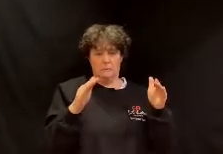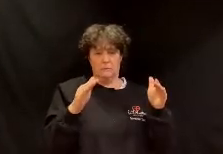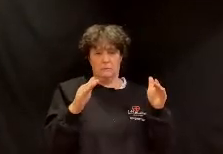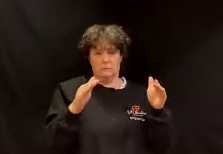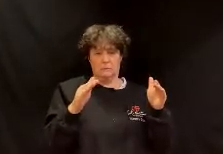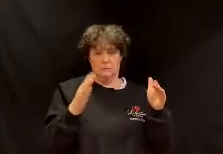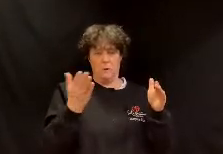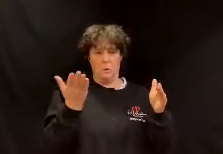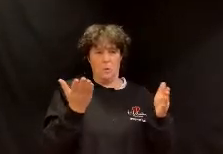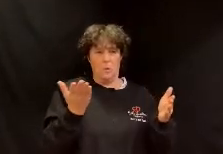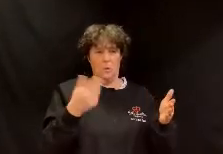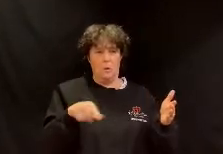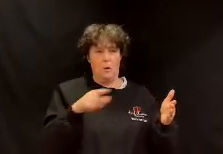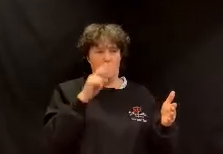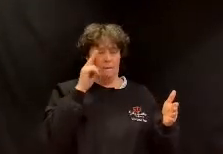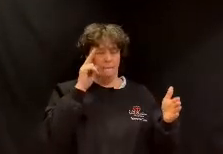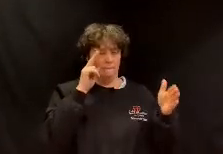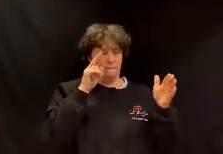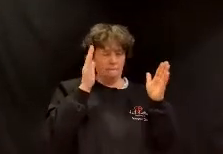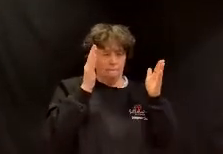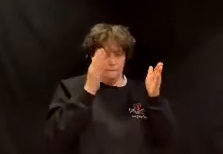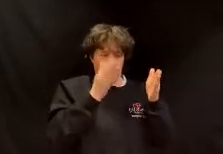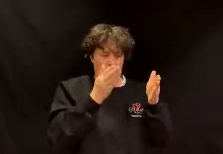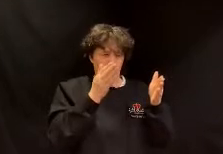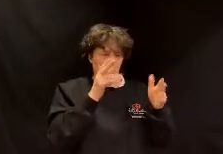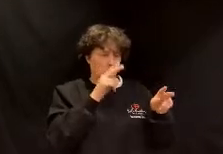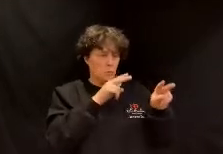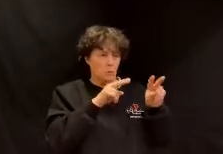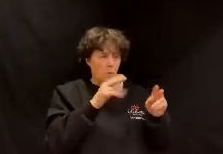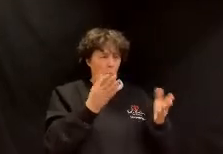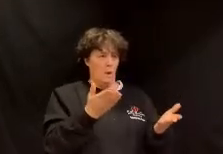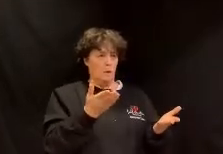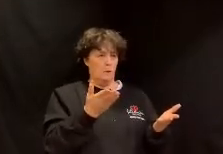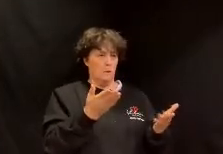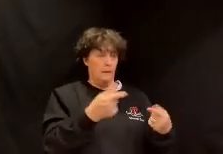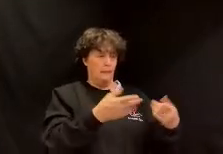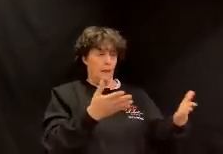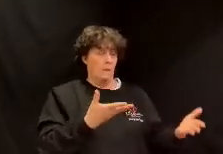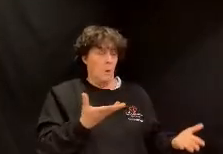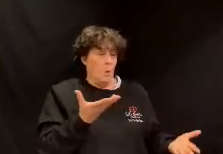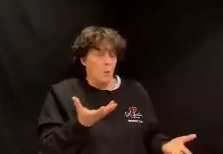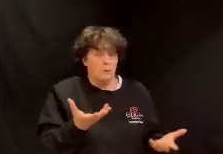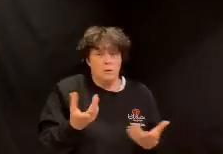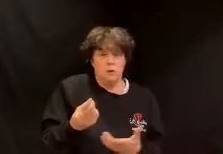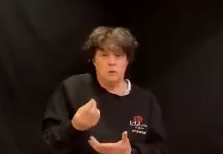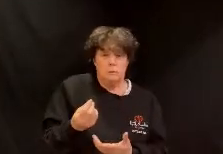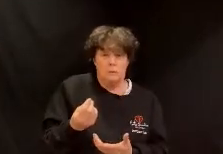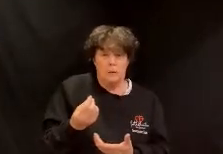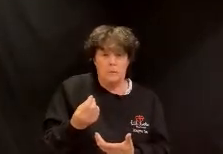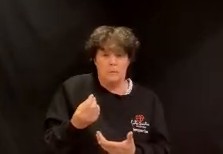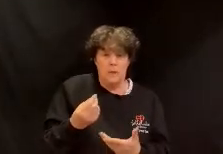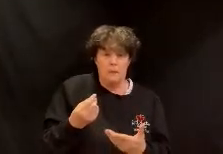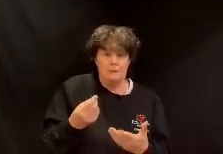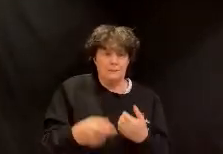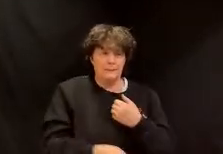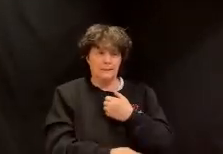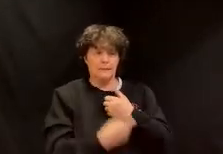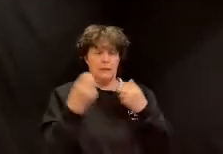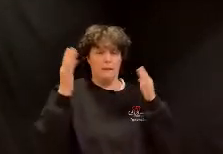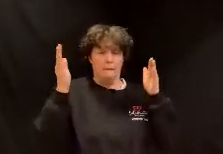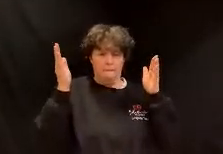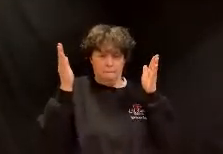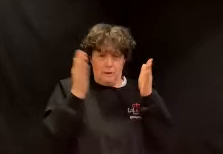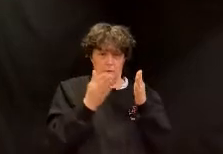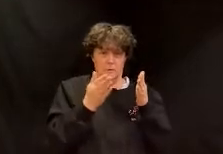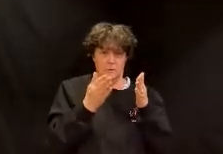What are we focusing on? Right? What are we focusing on? What's the enemy trying to do? He's always trying to get our focus. The